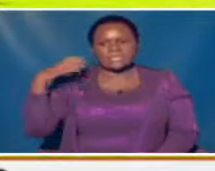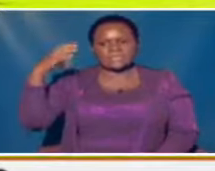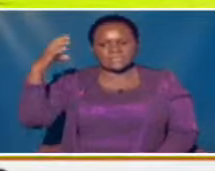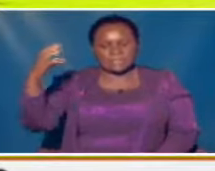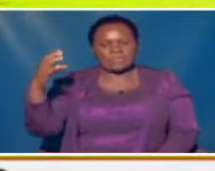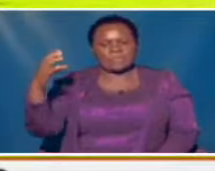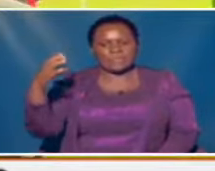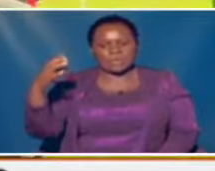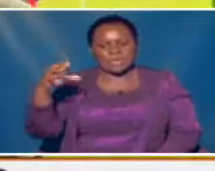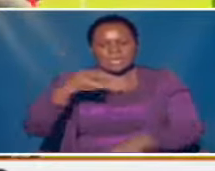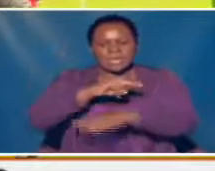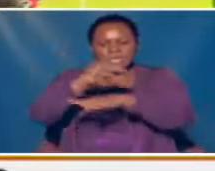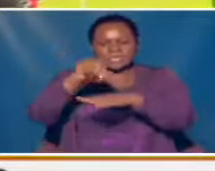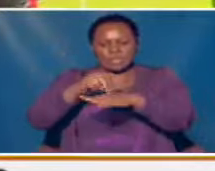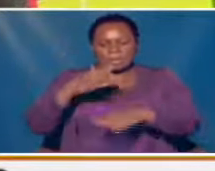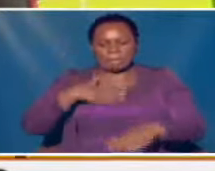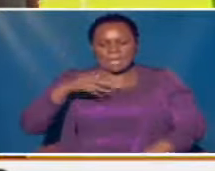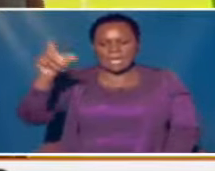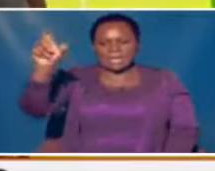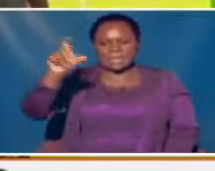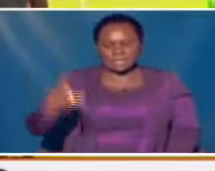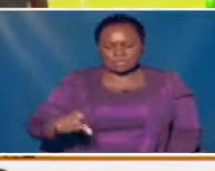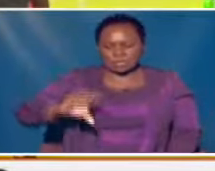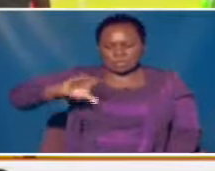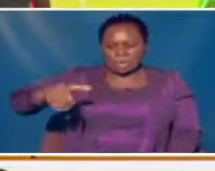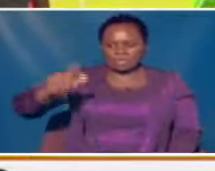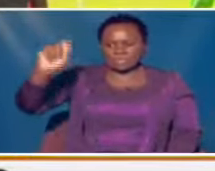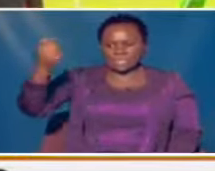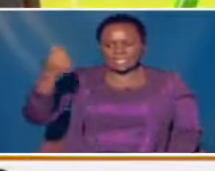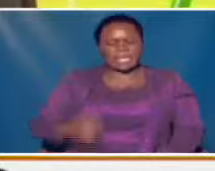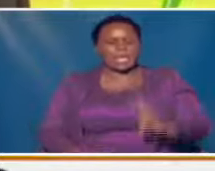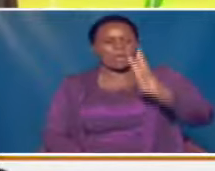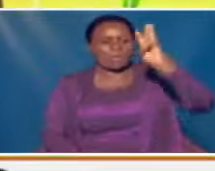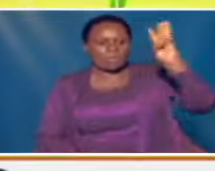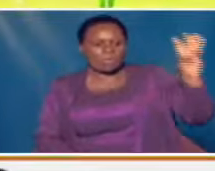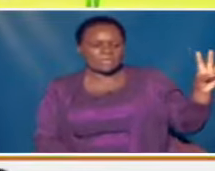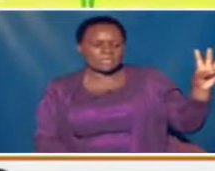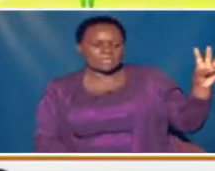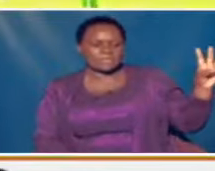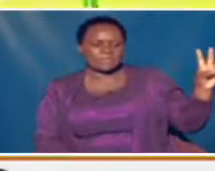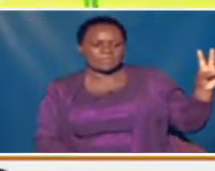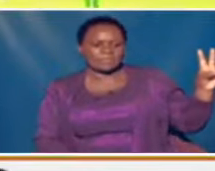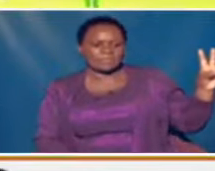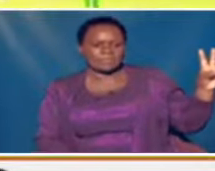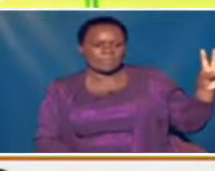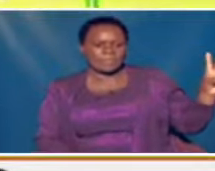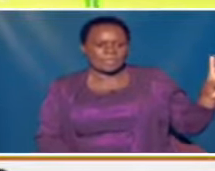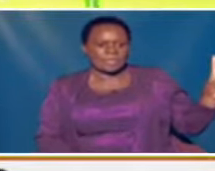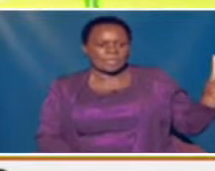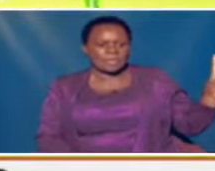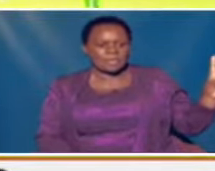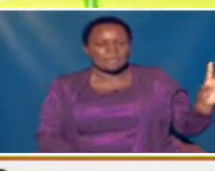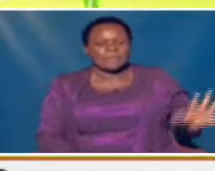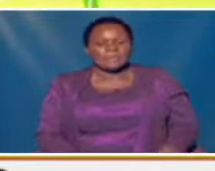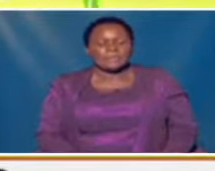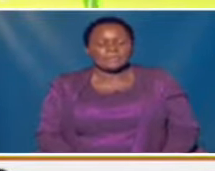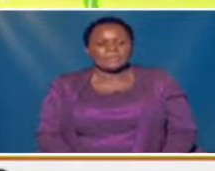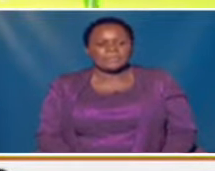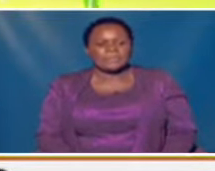wa national. My region is Mount Kenya West. I'm from Mukuraine College.